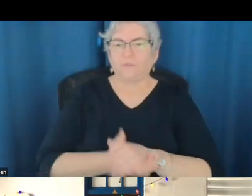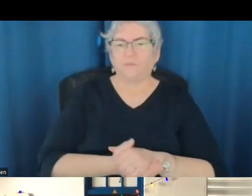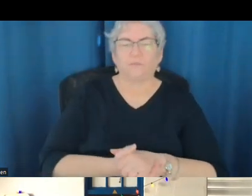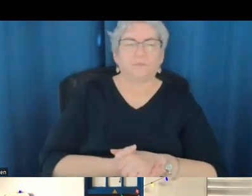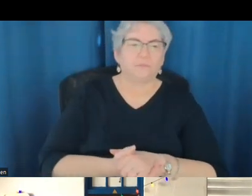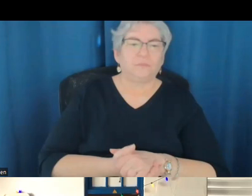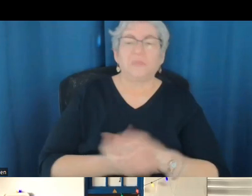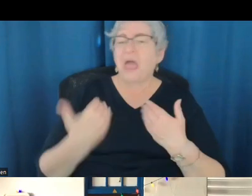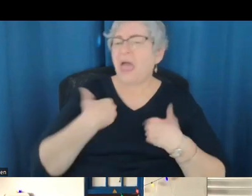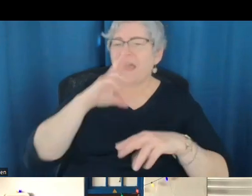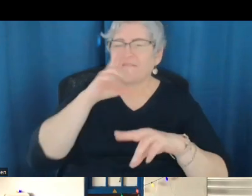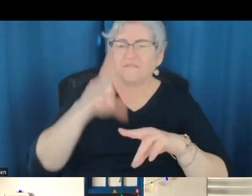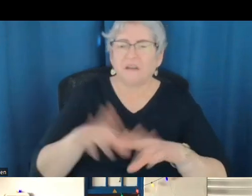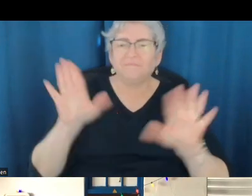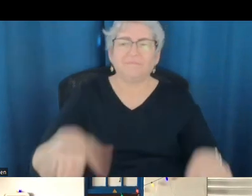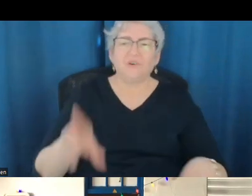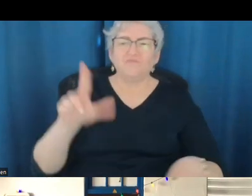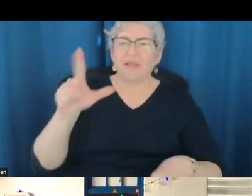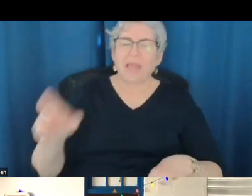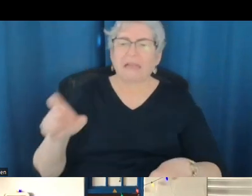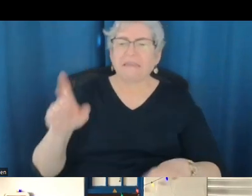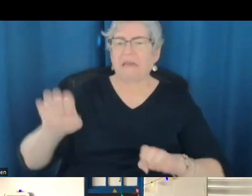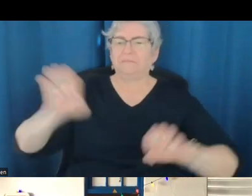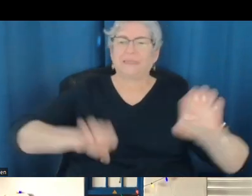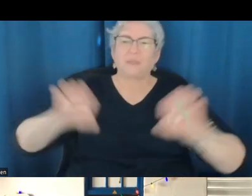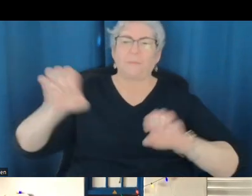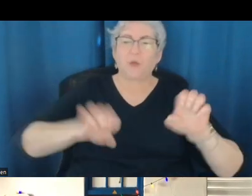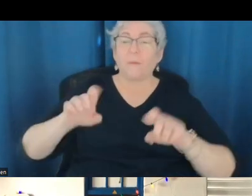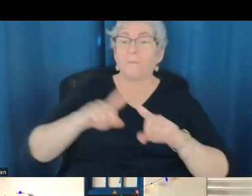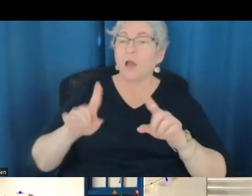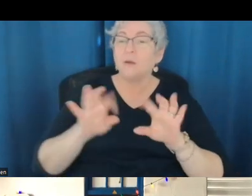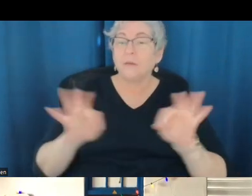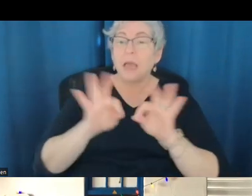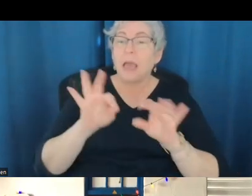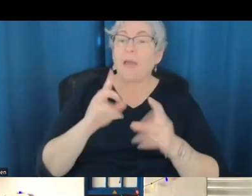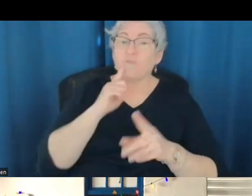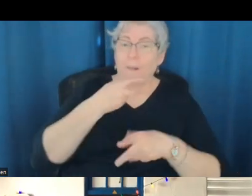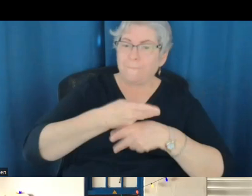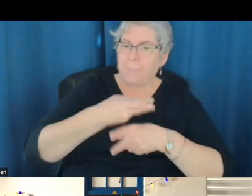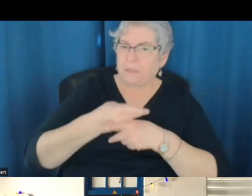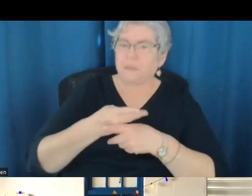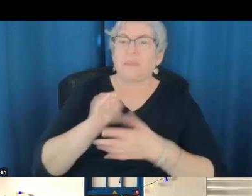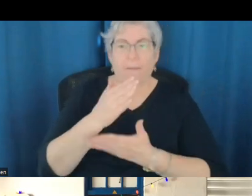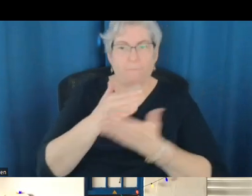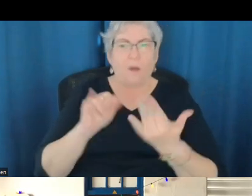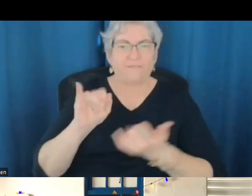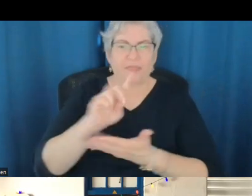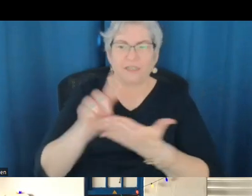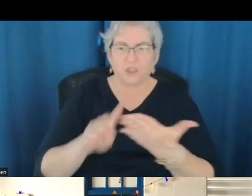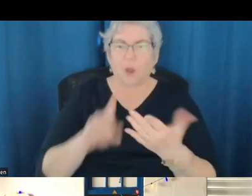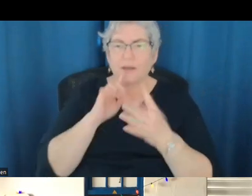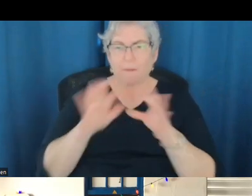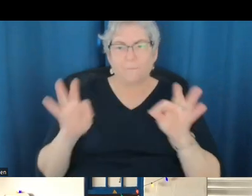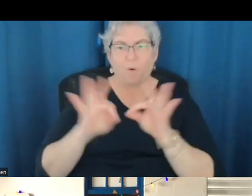Have fun, relax, and experiment. But remember, proper maintenance is part of the design process and essential to